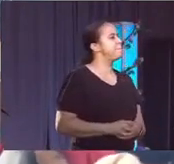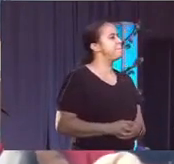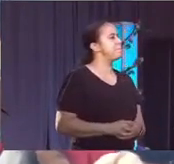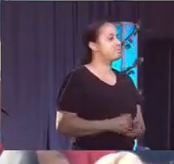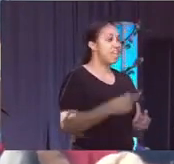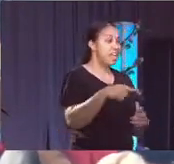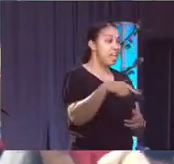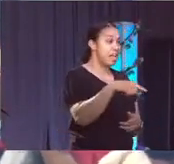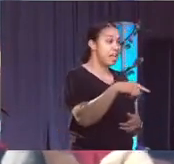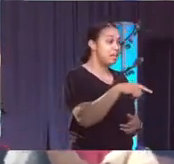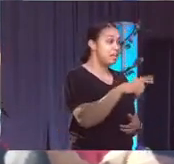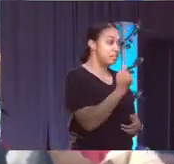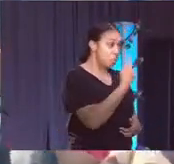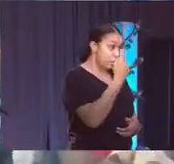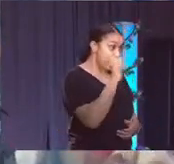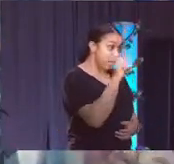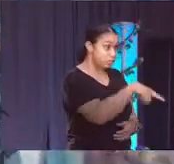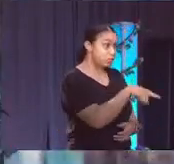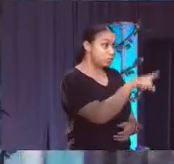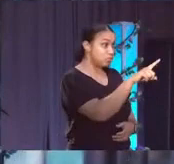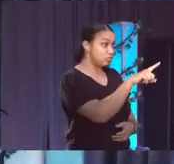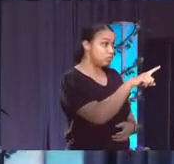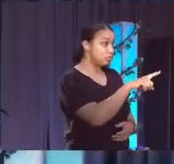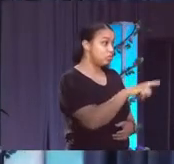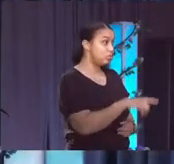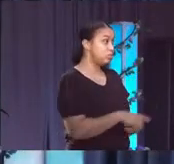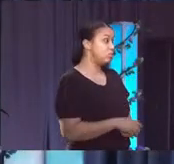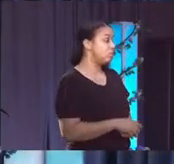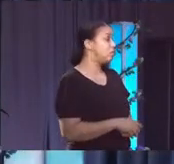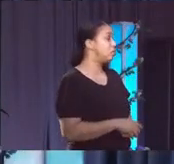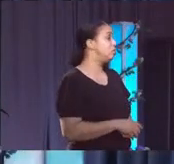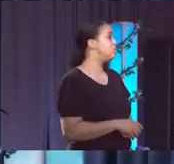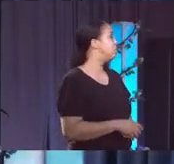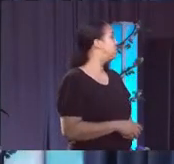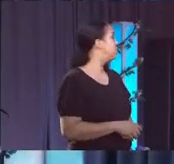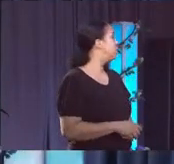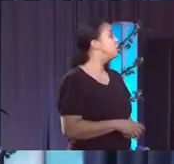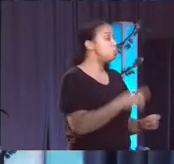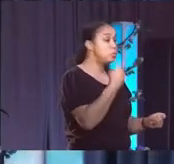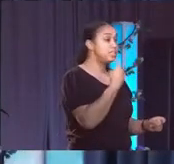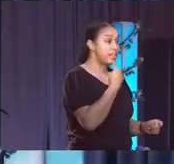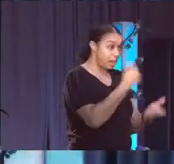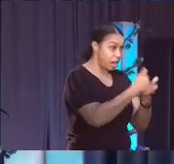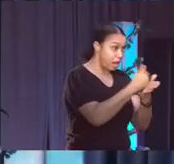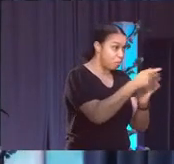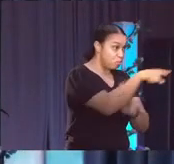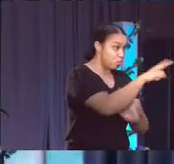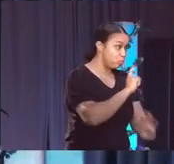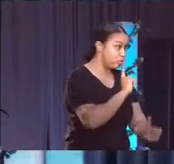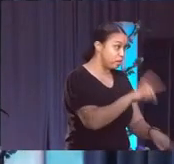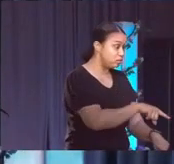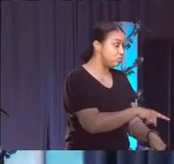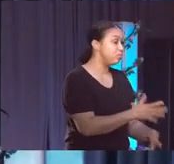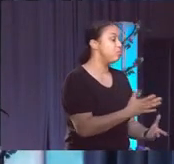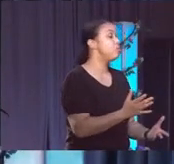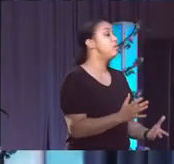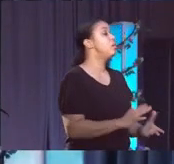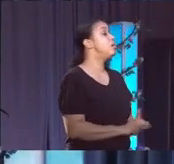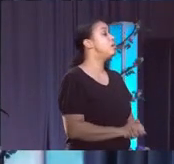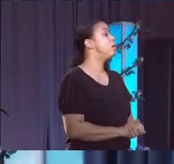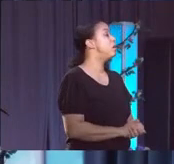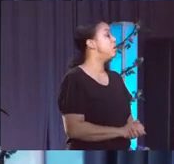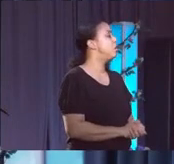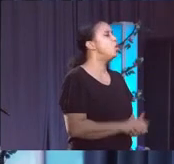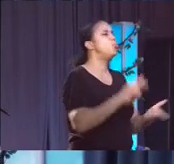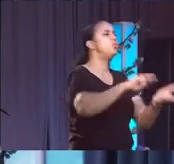Has anybody ever been asked that, by the way? Yeah. And to which you should say, can I help y'all? What by